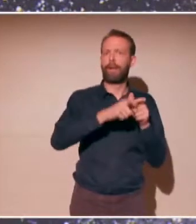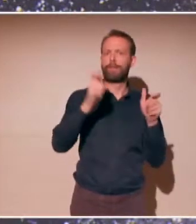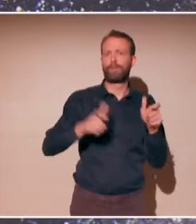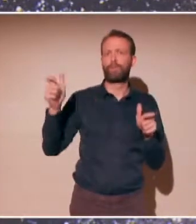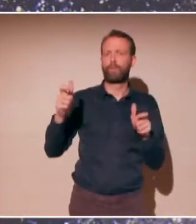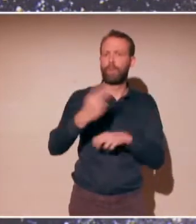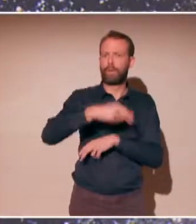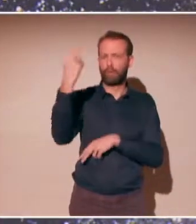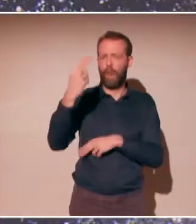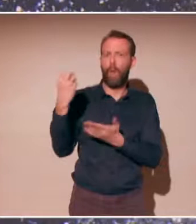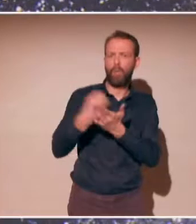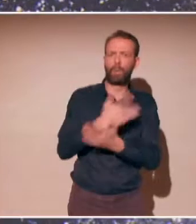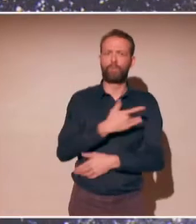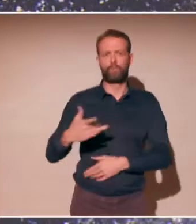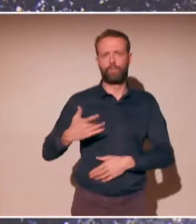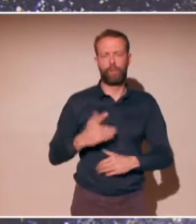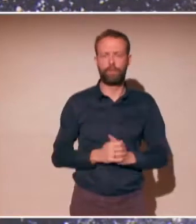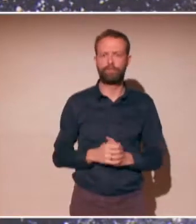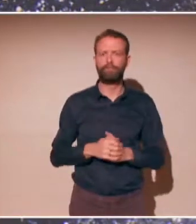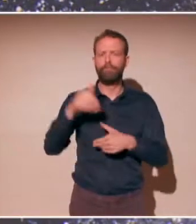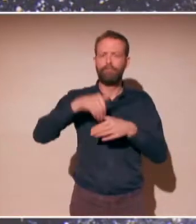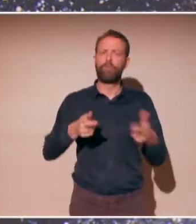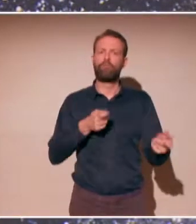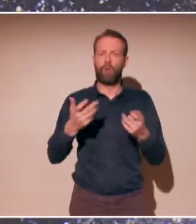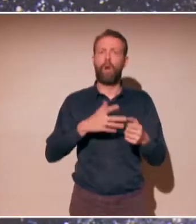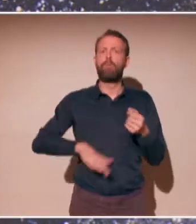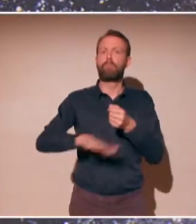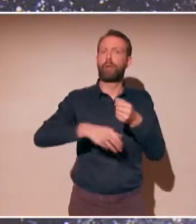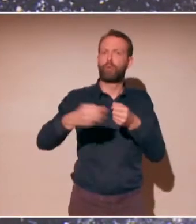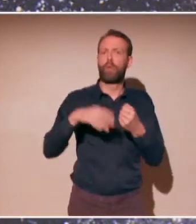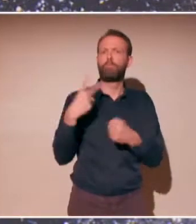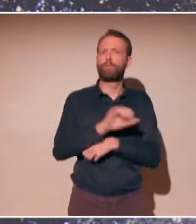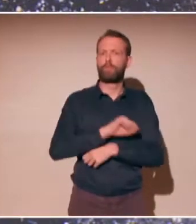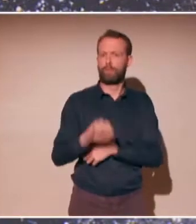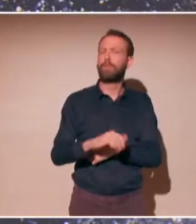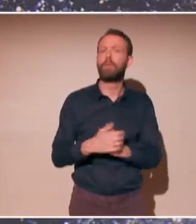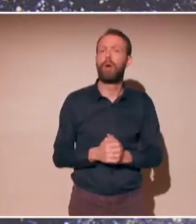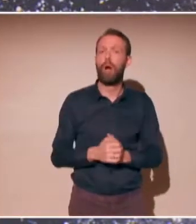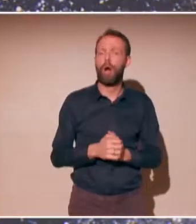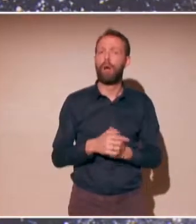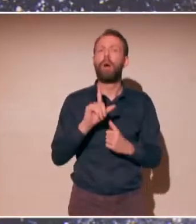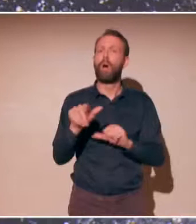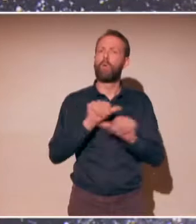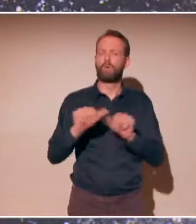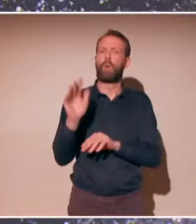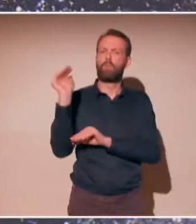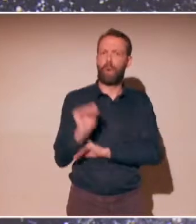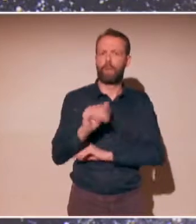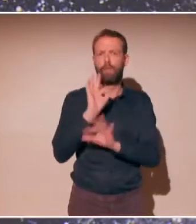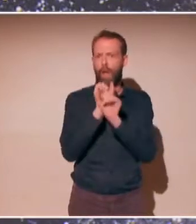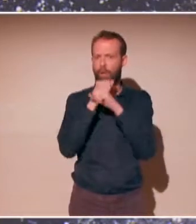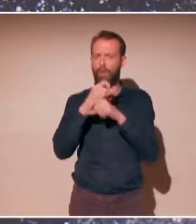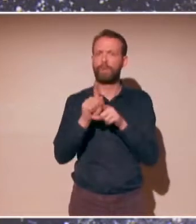In 2018, we set up the Institute for Medical Research data. This